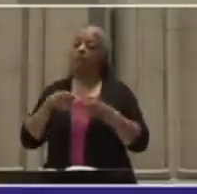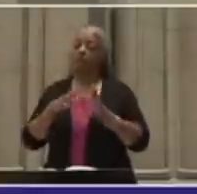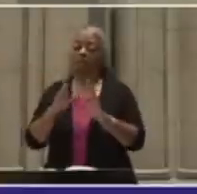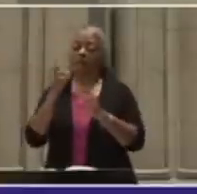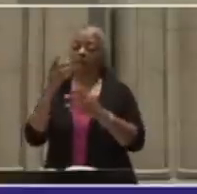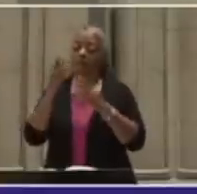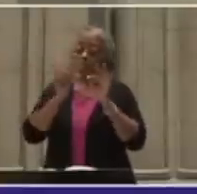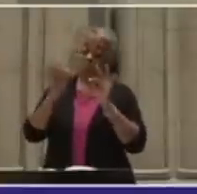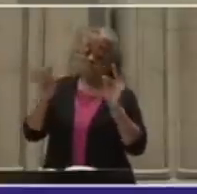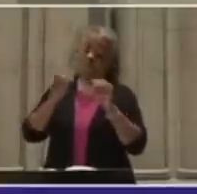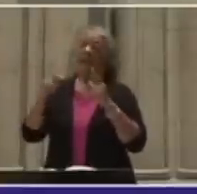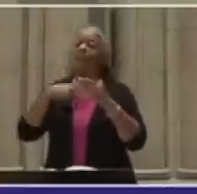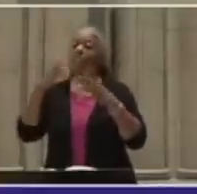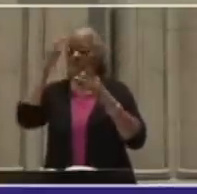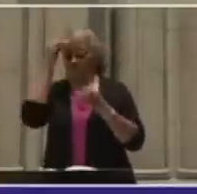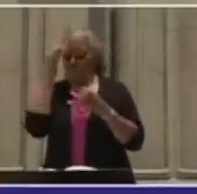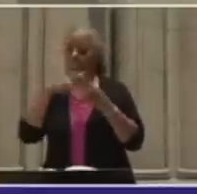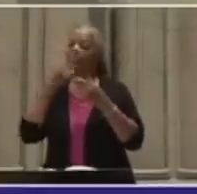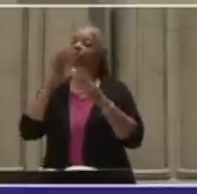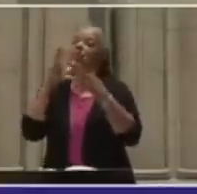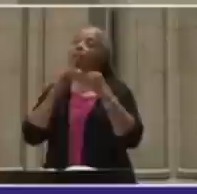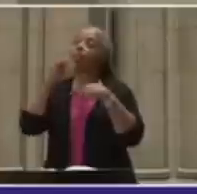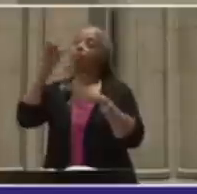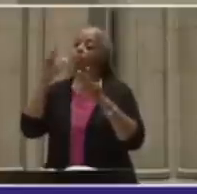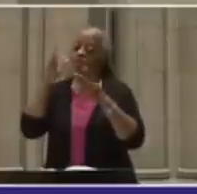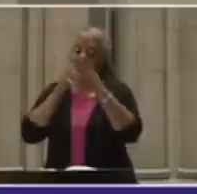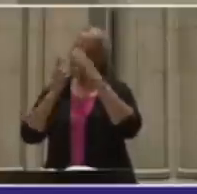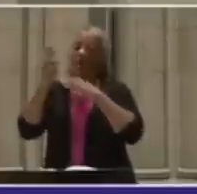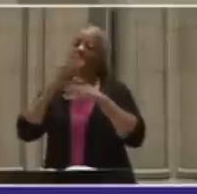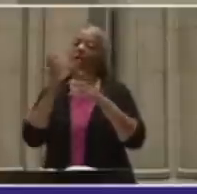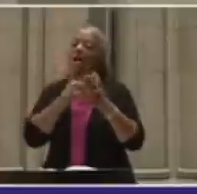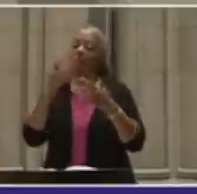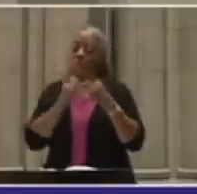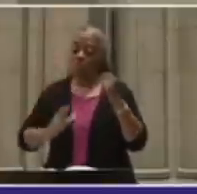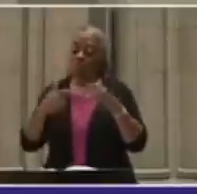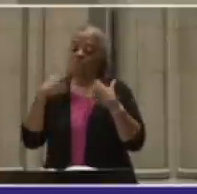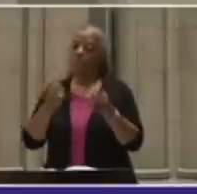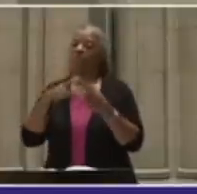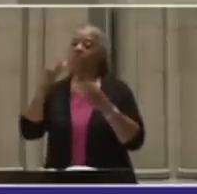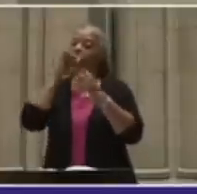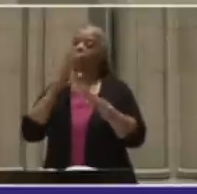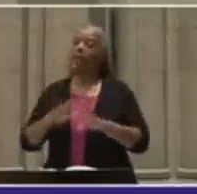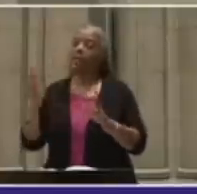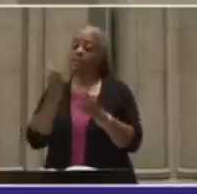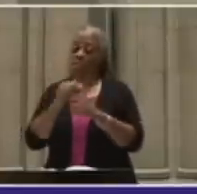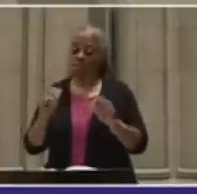be acceptable in thy sight. O Lord, our strength and blessed